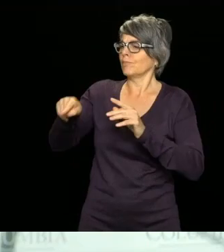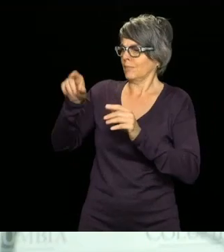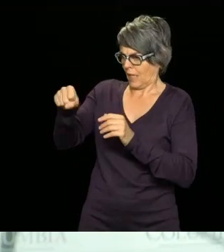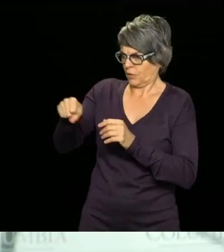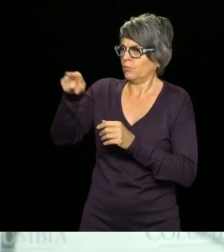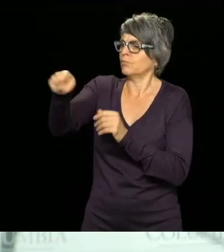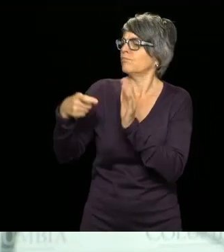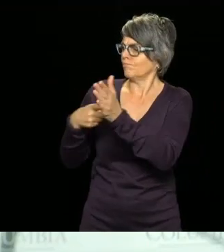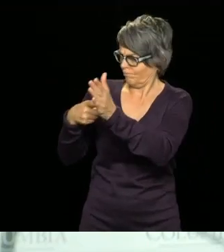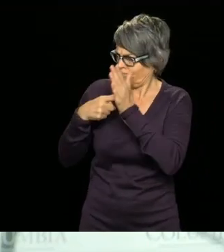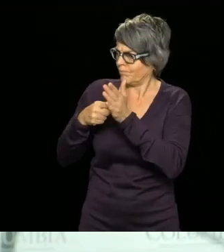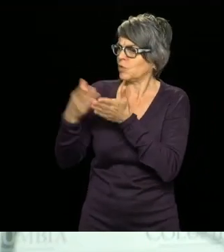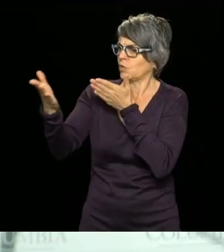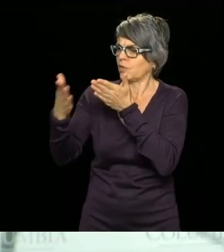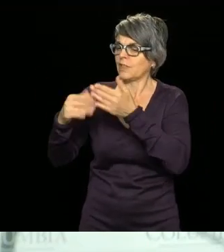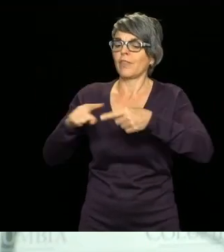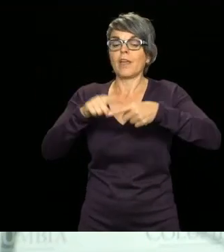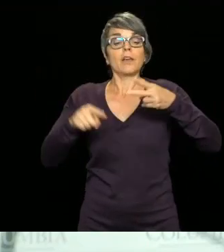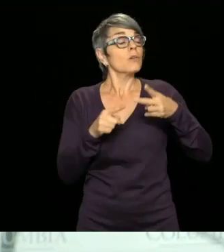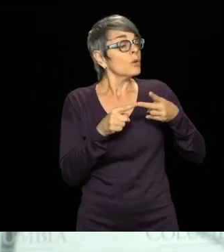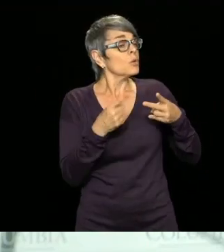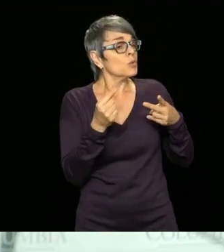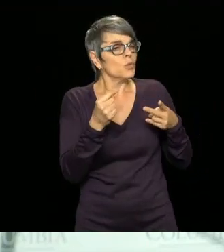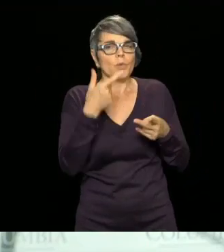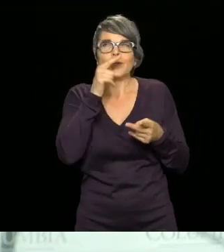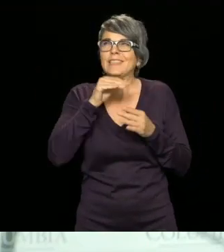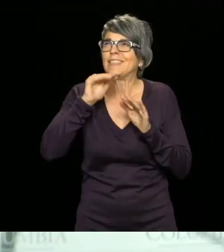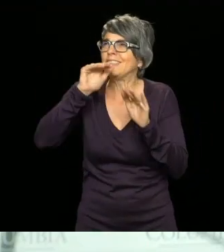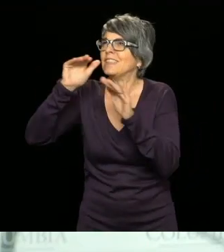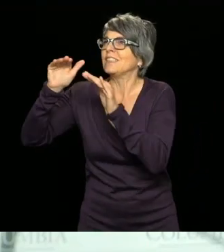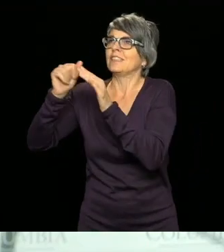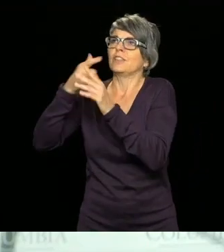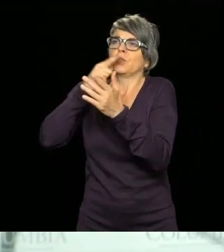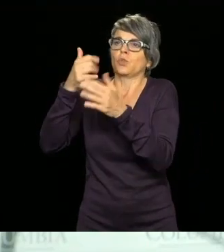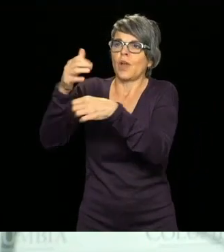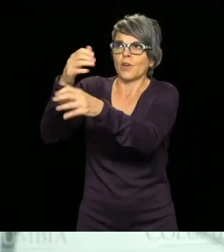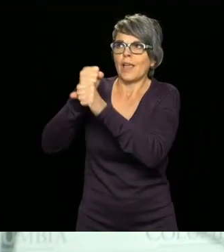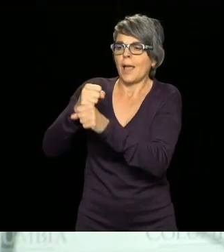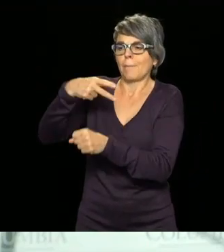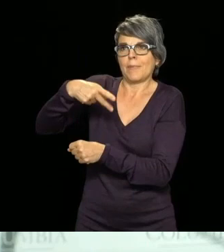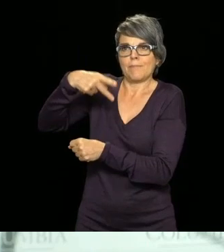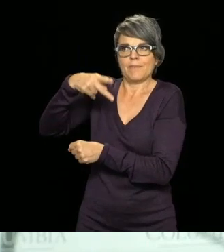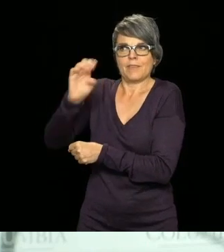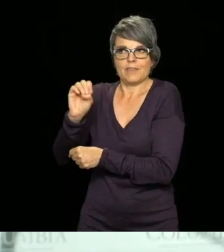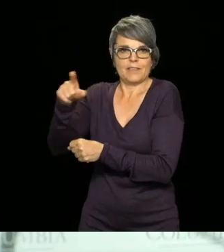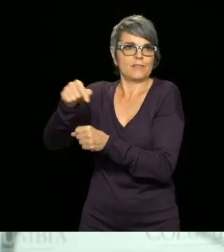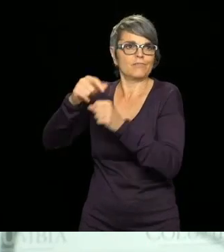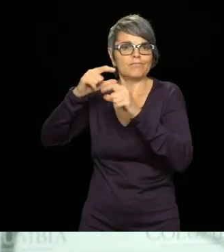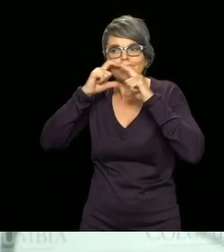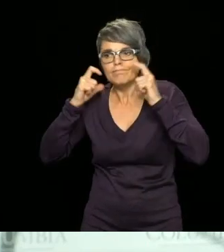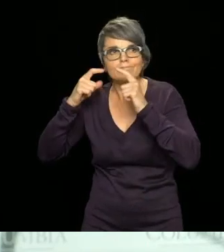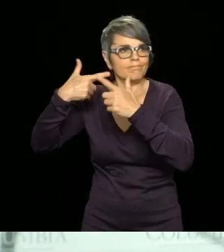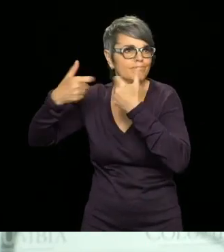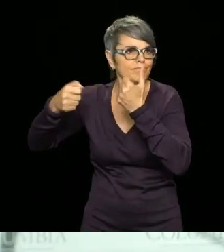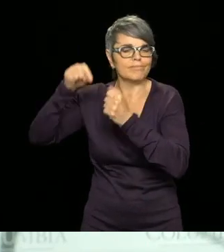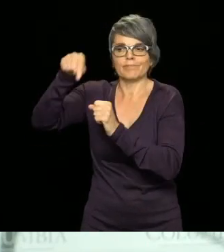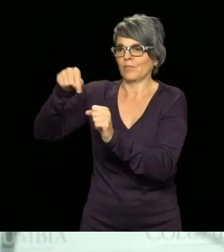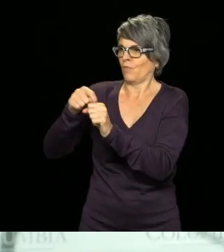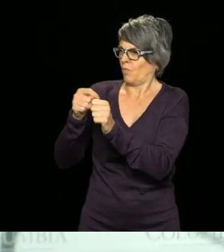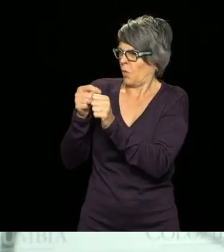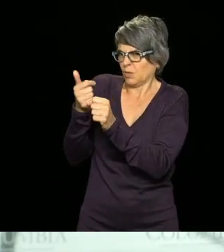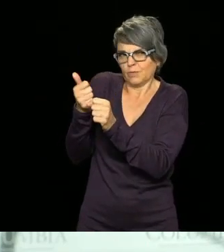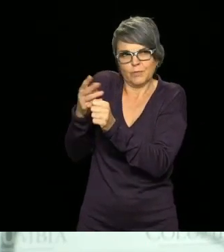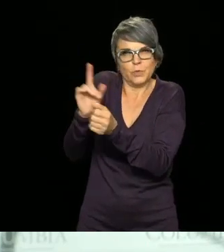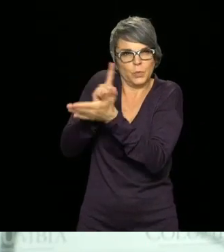PPE for a number of weeks. So I'm happy to tell you that through some grants from